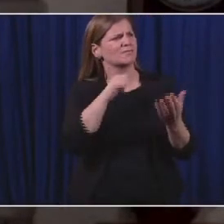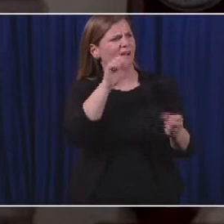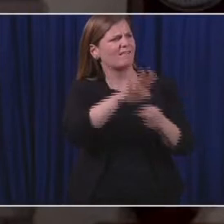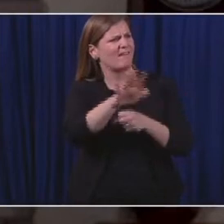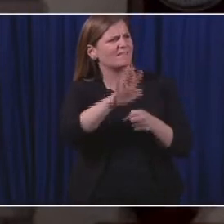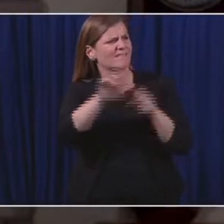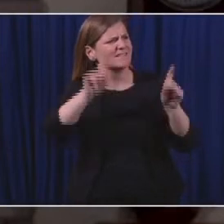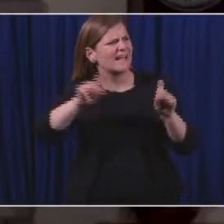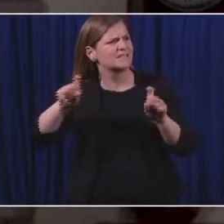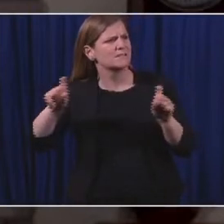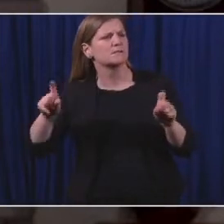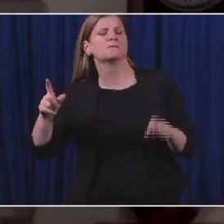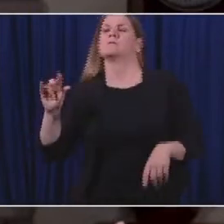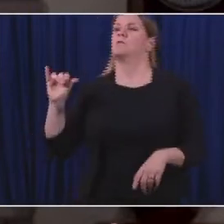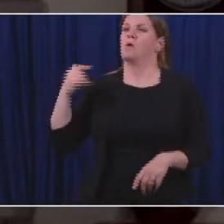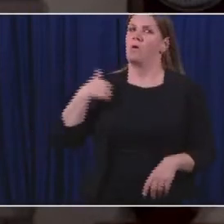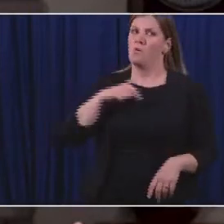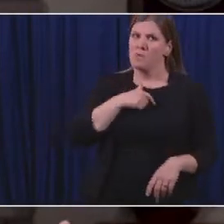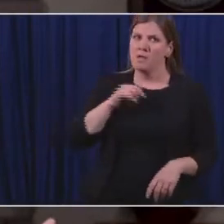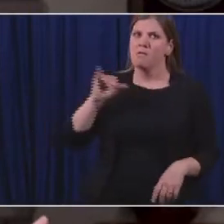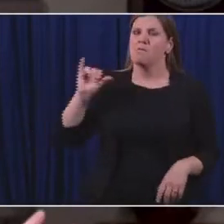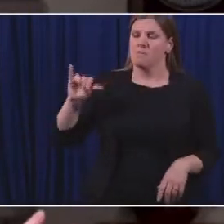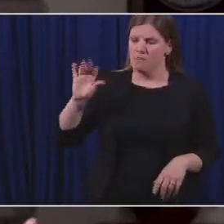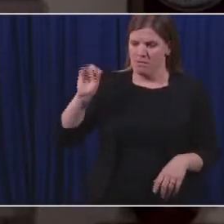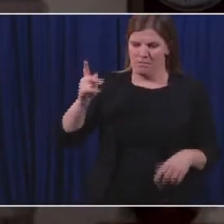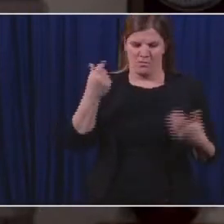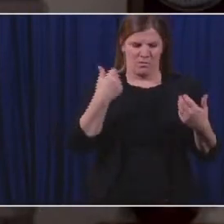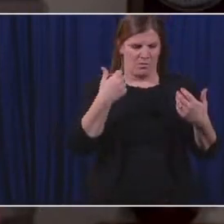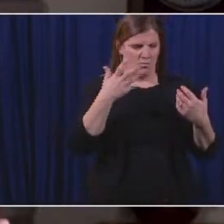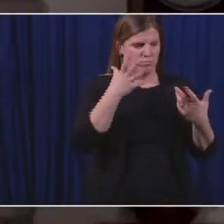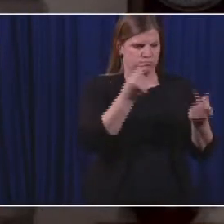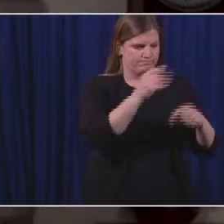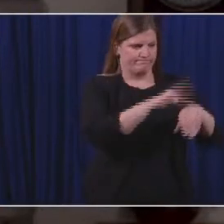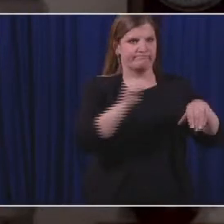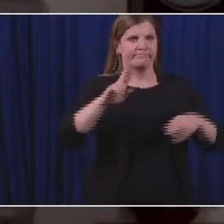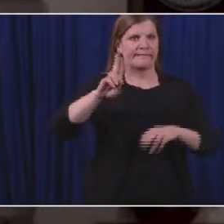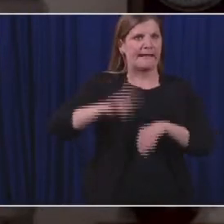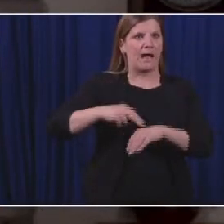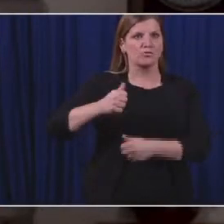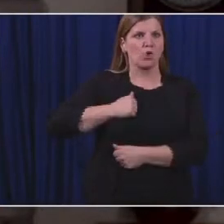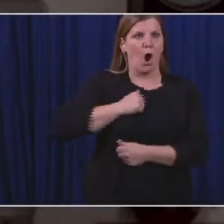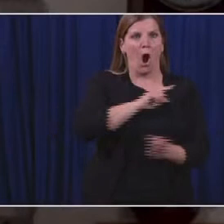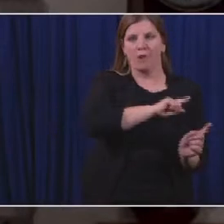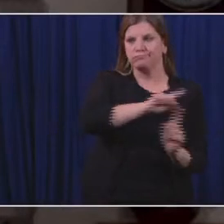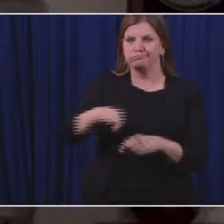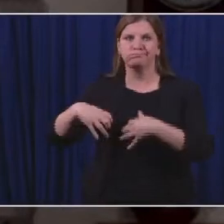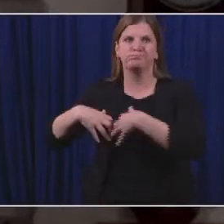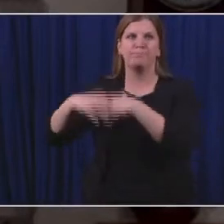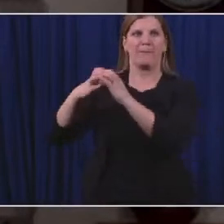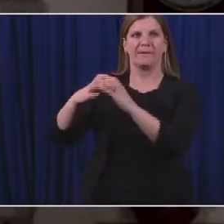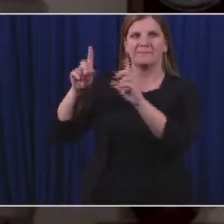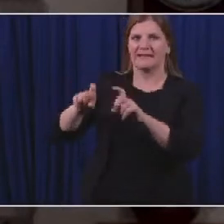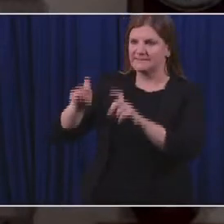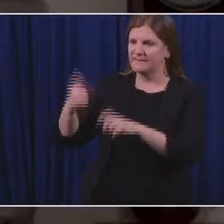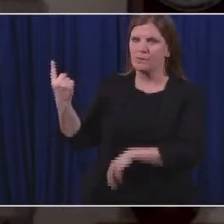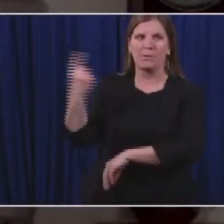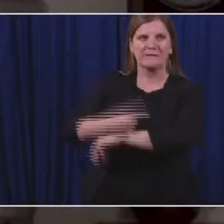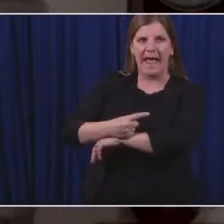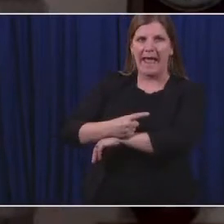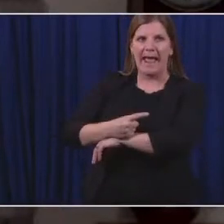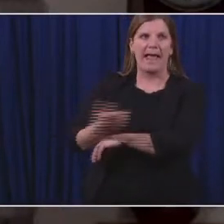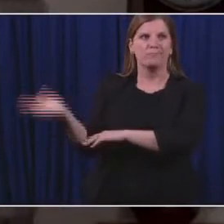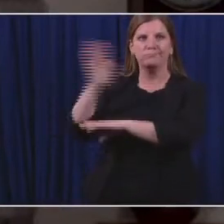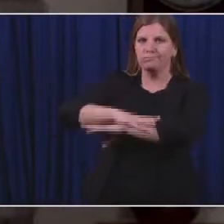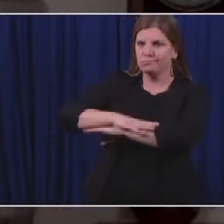and our question to them is, do you want the National Guard to come in for a day, do pop-up testing? Yes. And so we're continuing to do